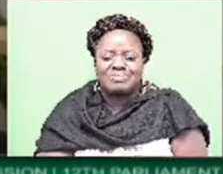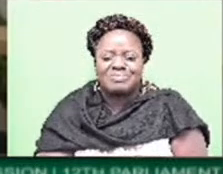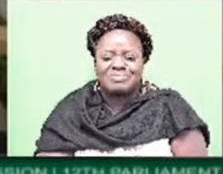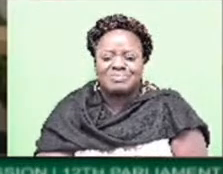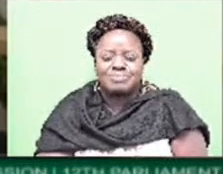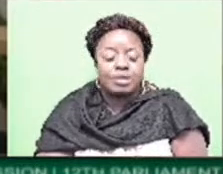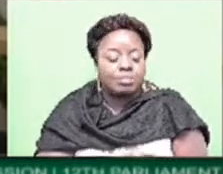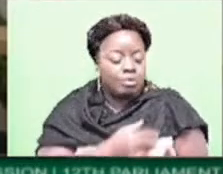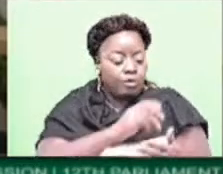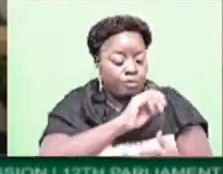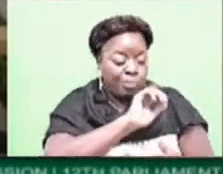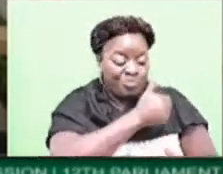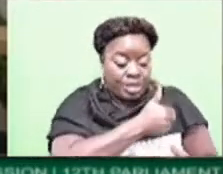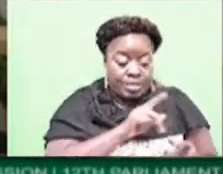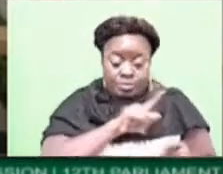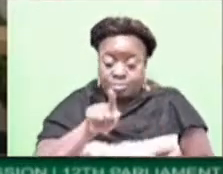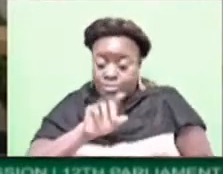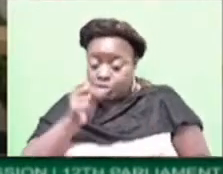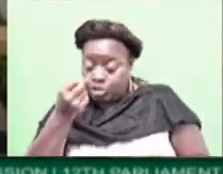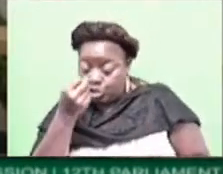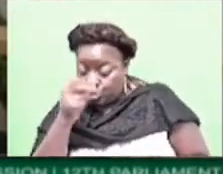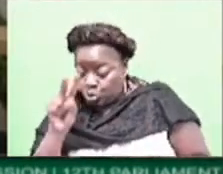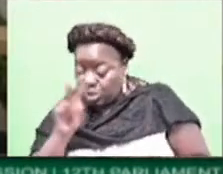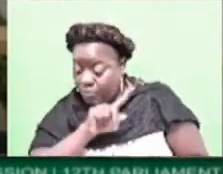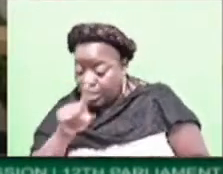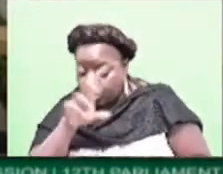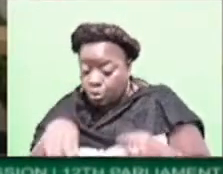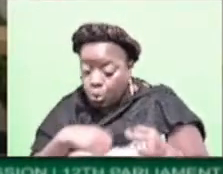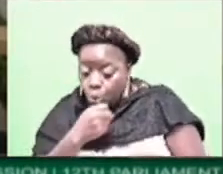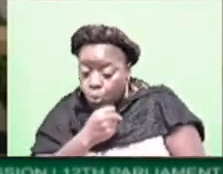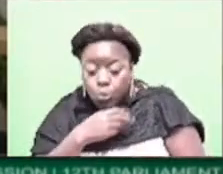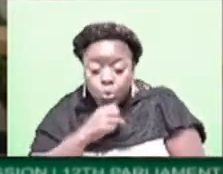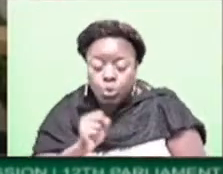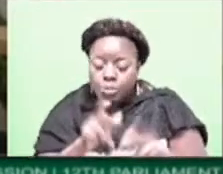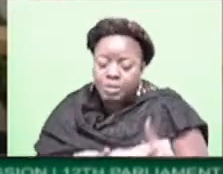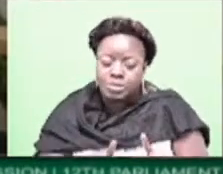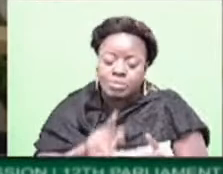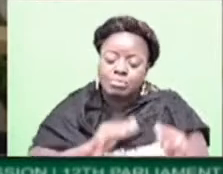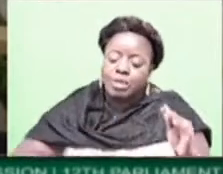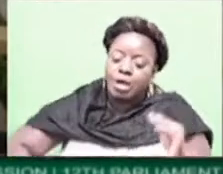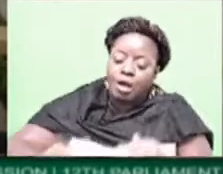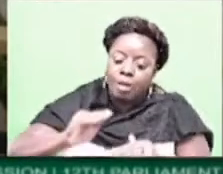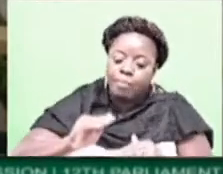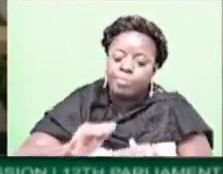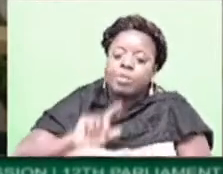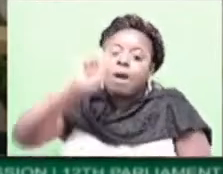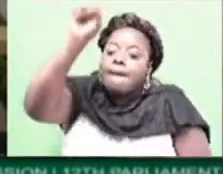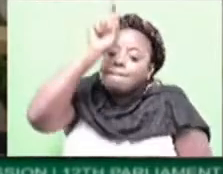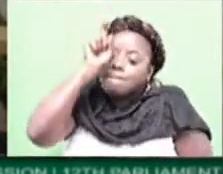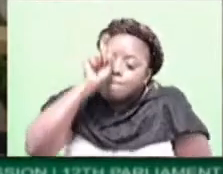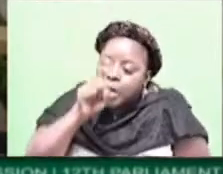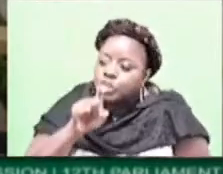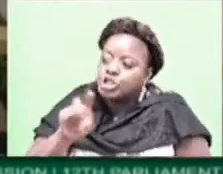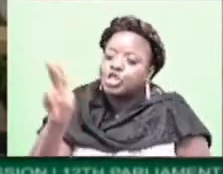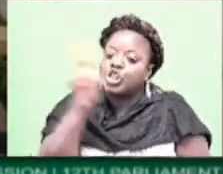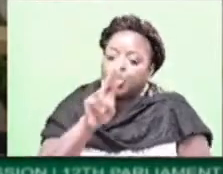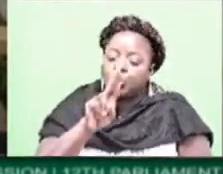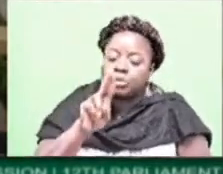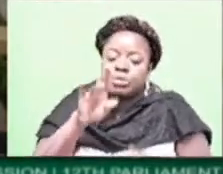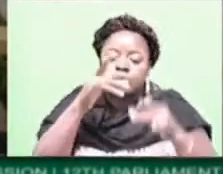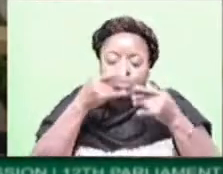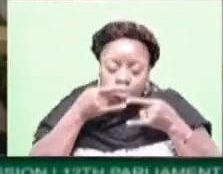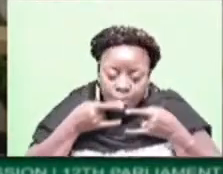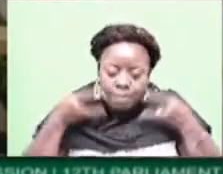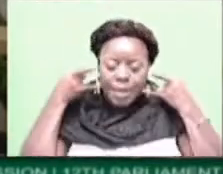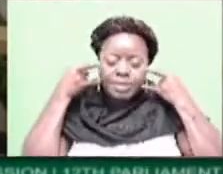old. So they're looking at amending it. A 12-year-old and up will be required to wear a mask. Now,